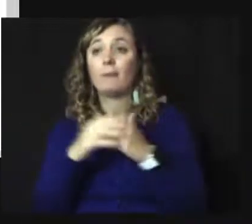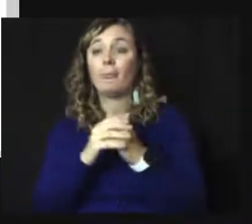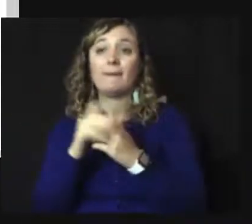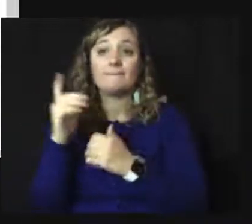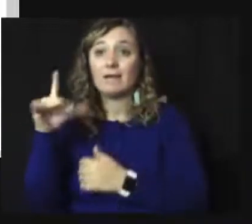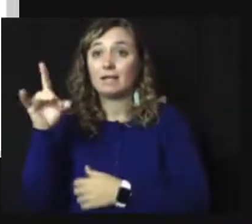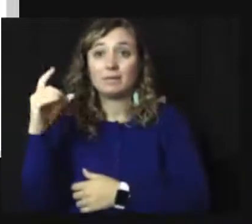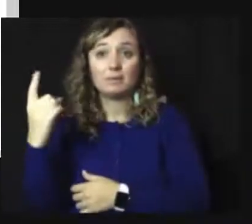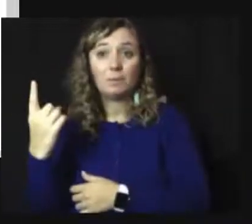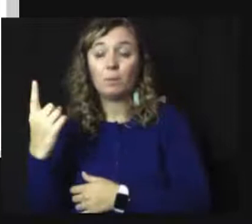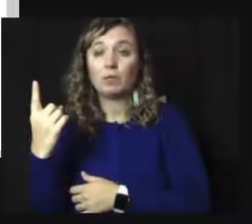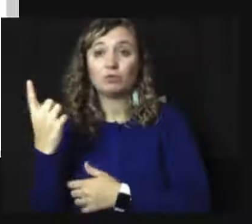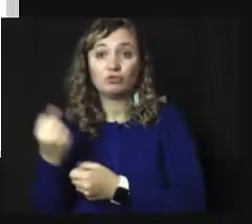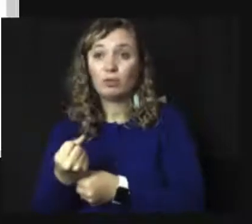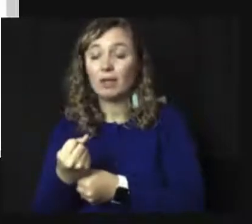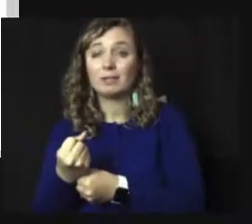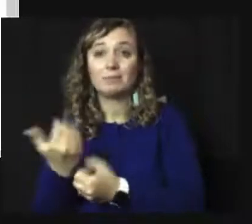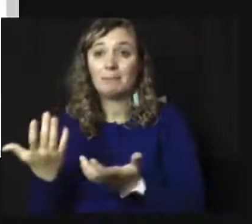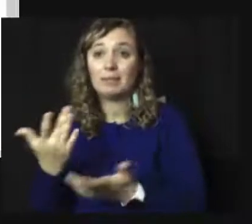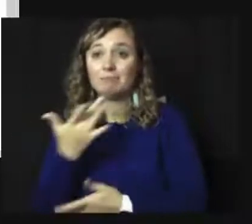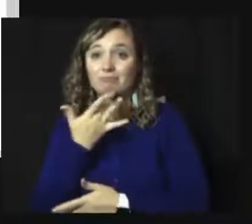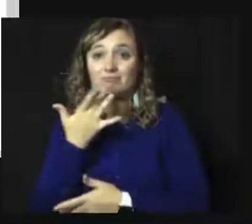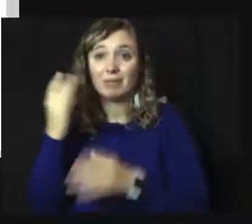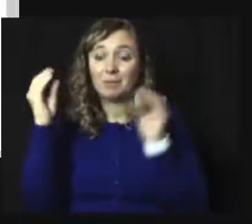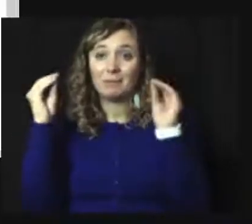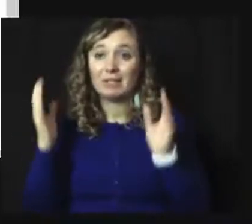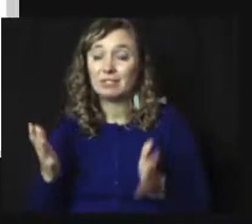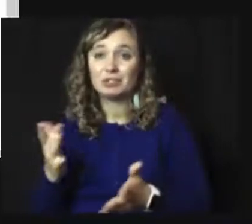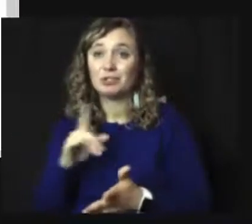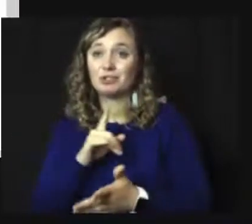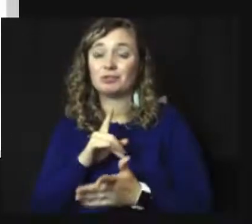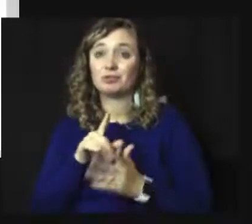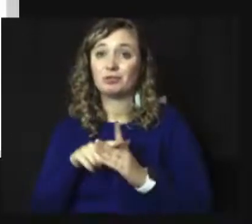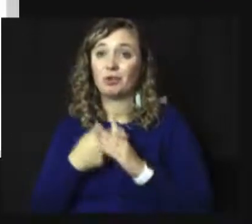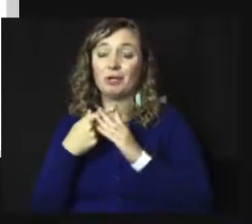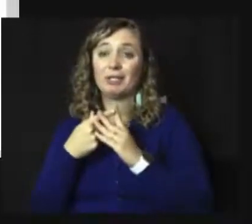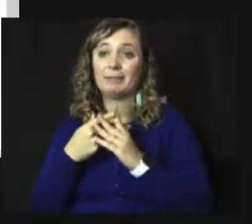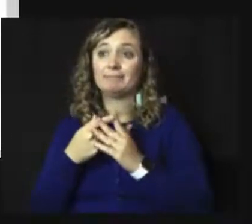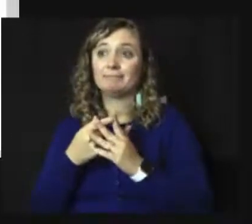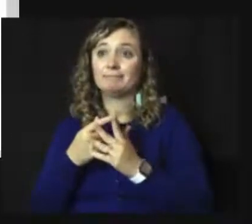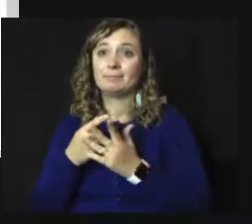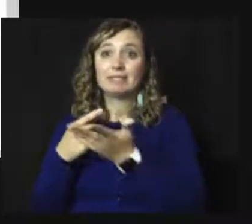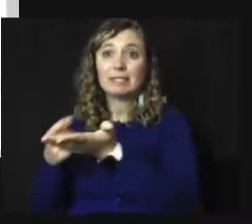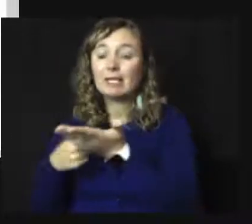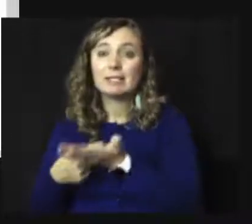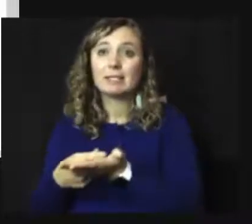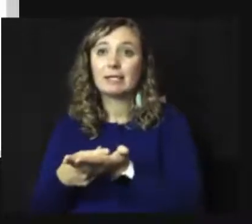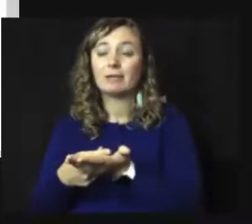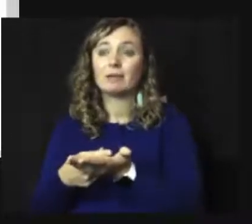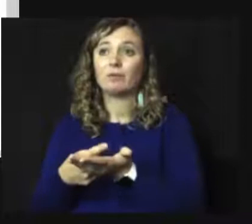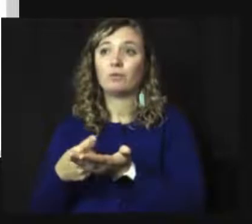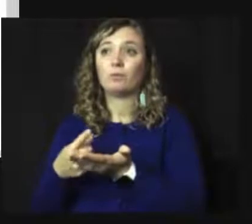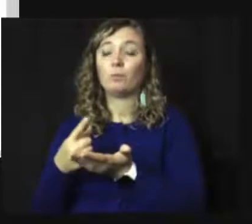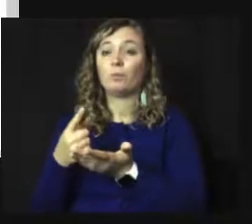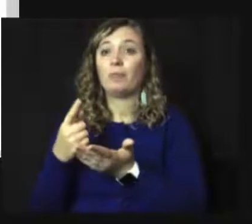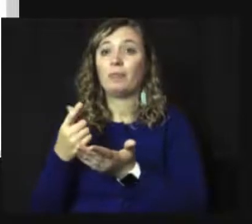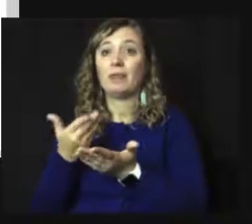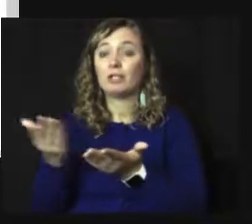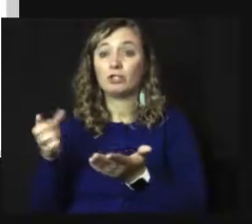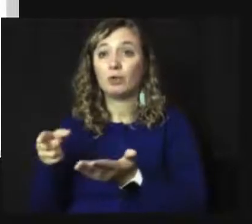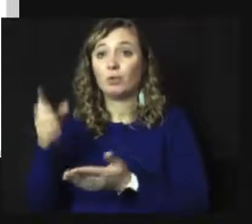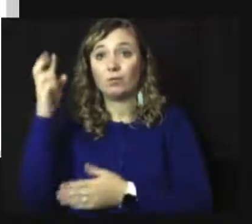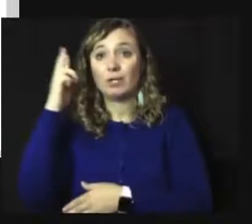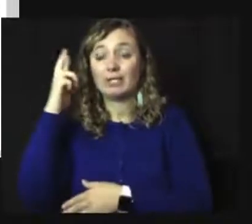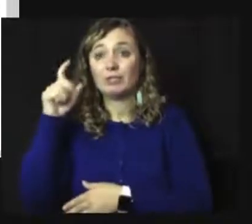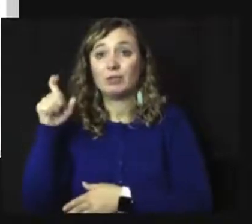trusted adult, like your favorite professor or whatever, and just start talking to them about the things you need or you realize you need. And they will almost always be able to help